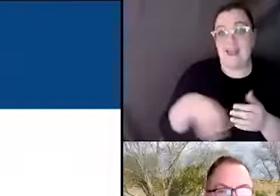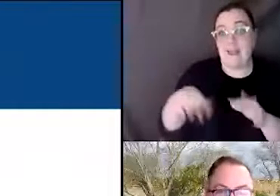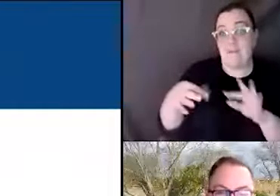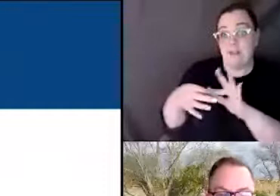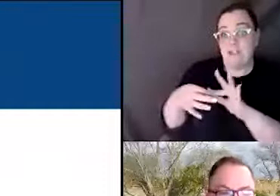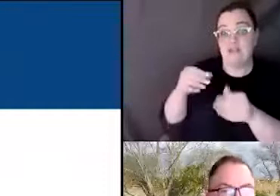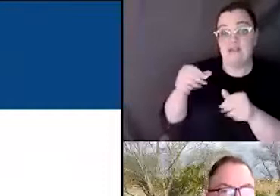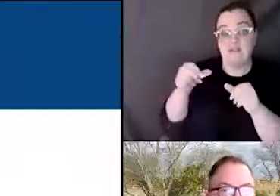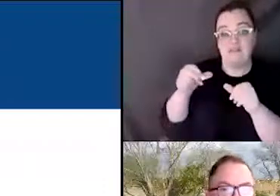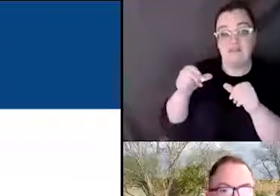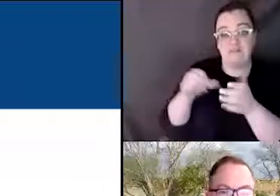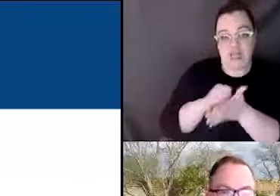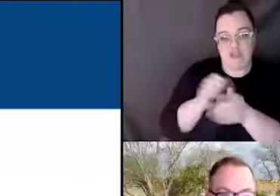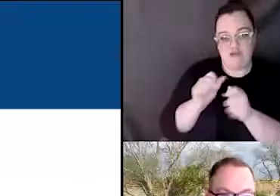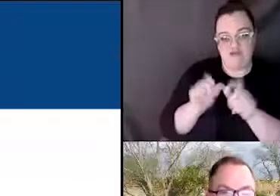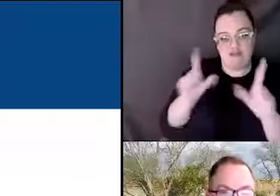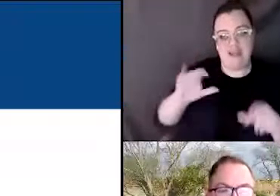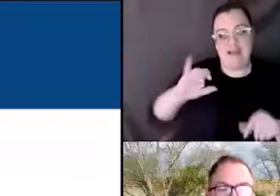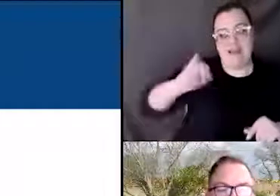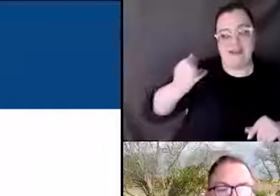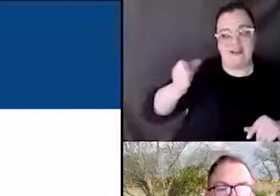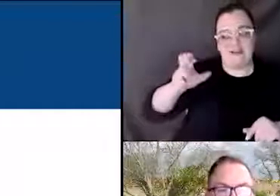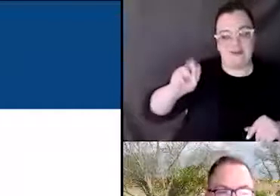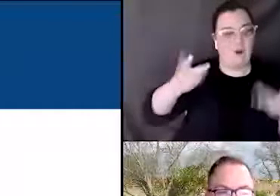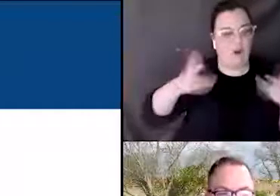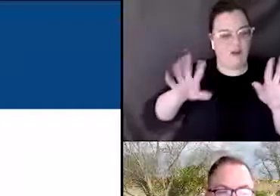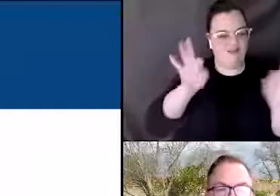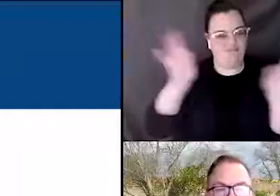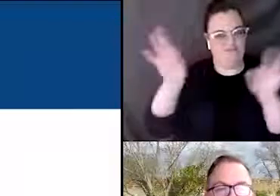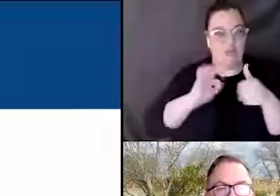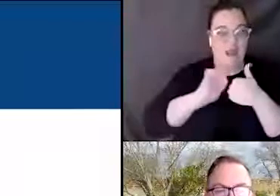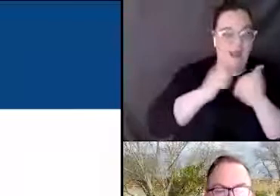that Jason Ballmann discussed earlier really